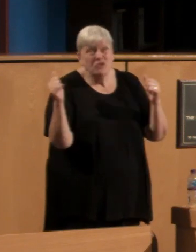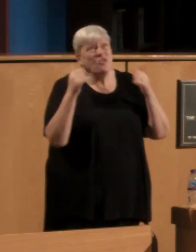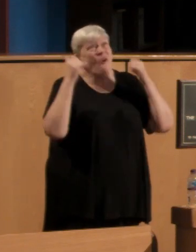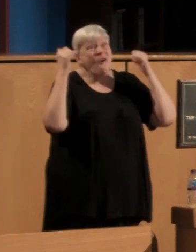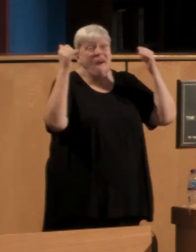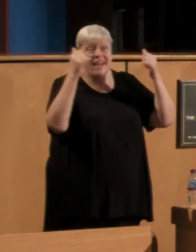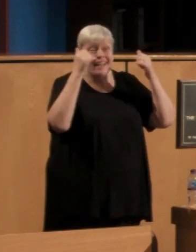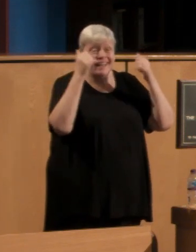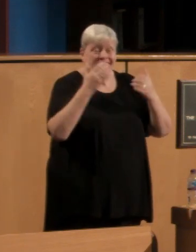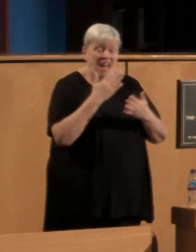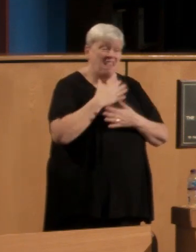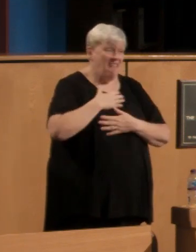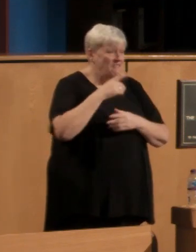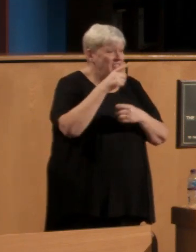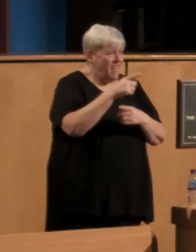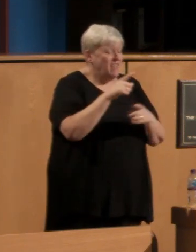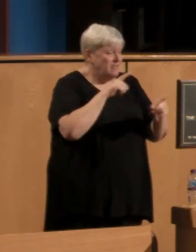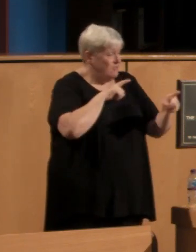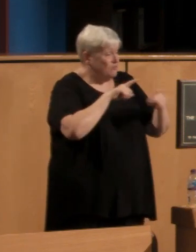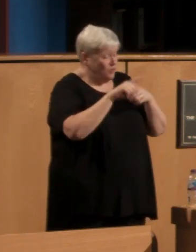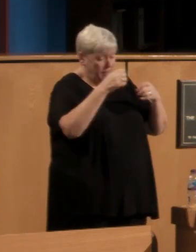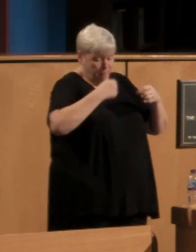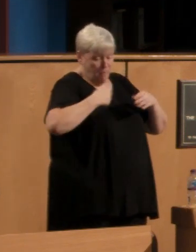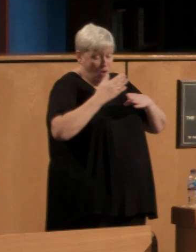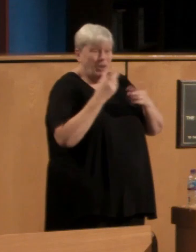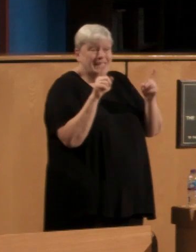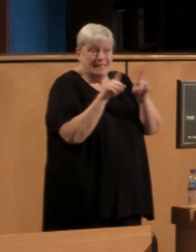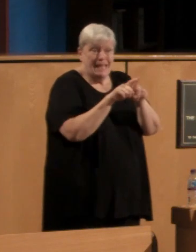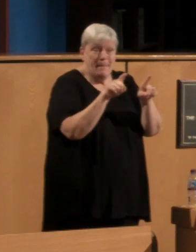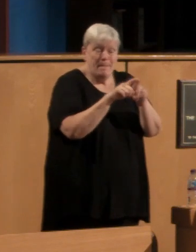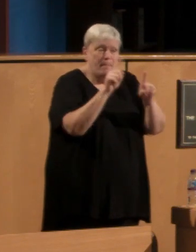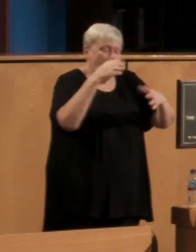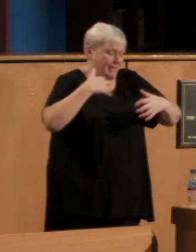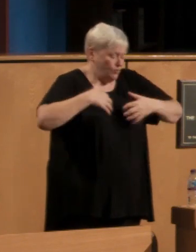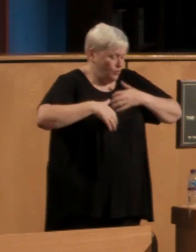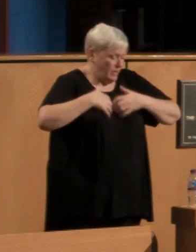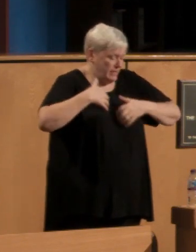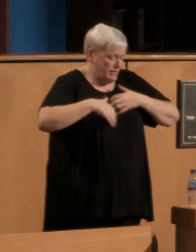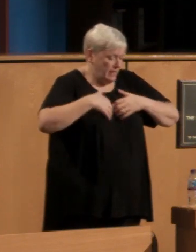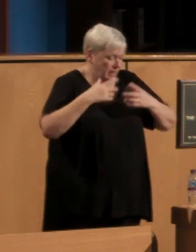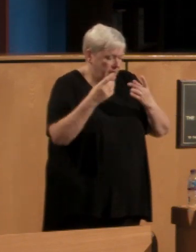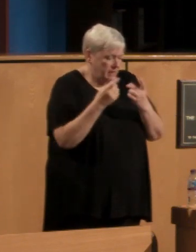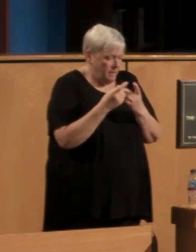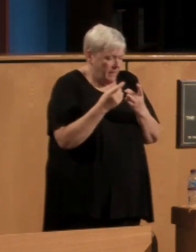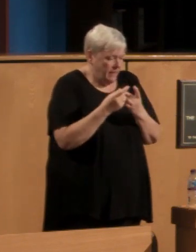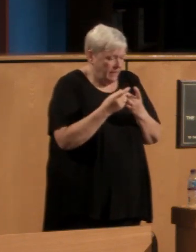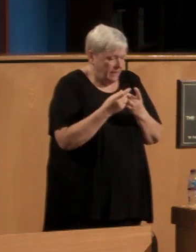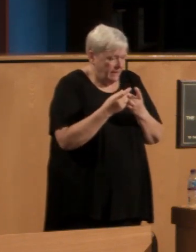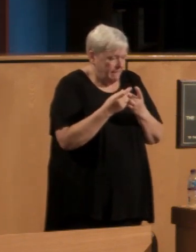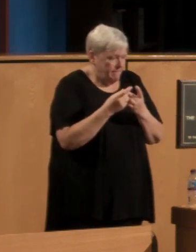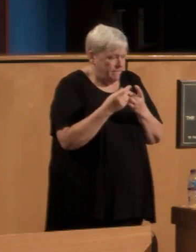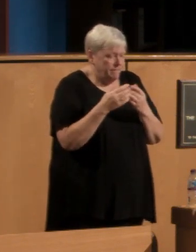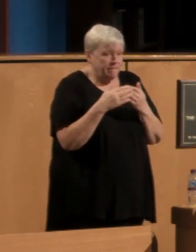love, and I try to have a lot of in my work as well. But it's interesting because I think that is something that is